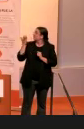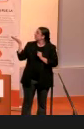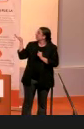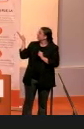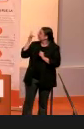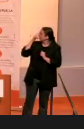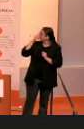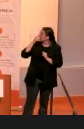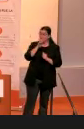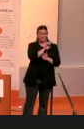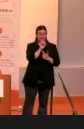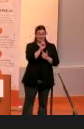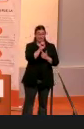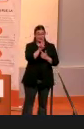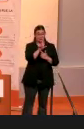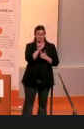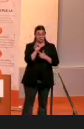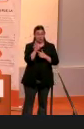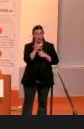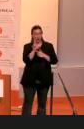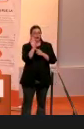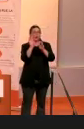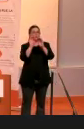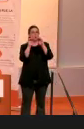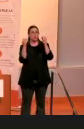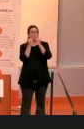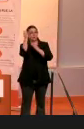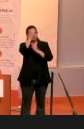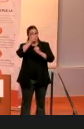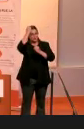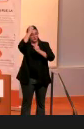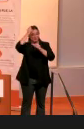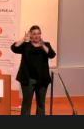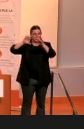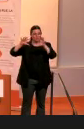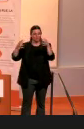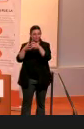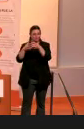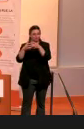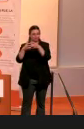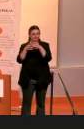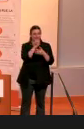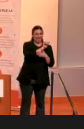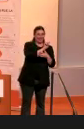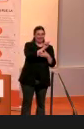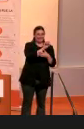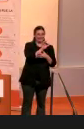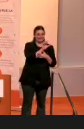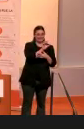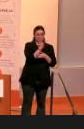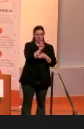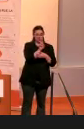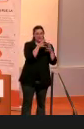the European League Against Rheumatism, and it's the European counterpart to the ACR, which is